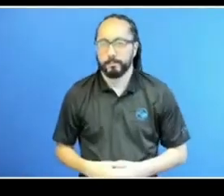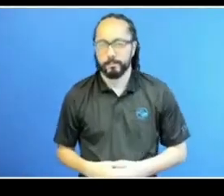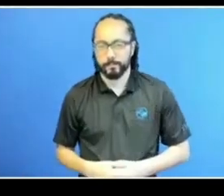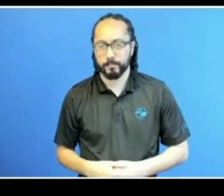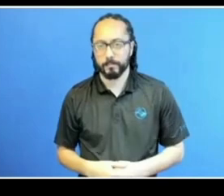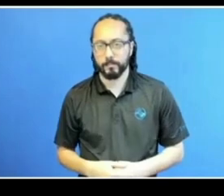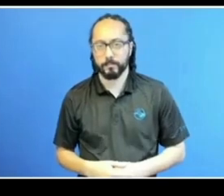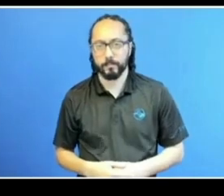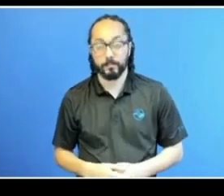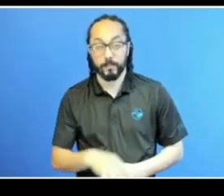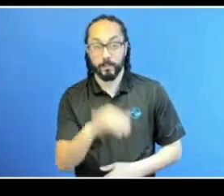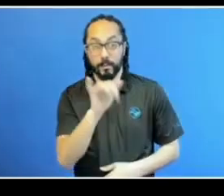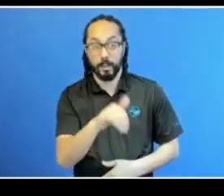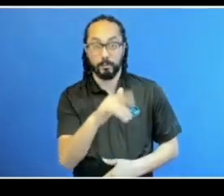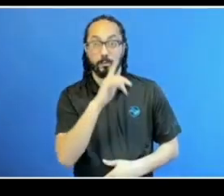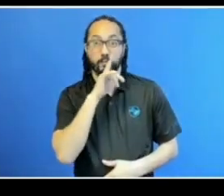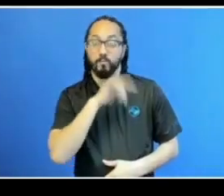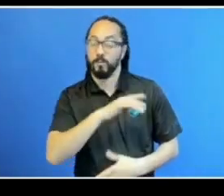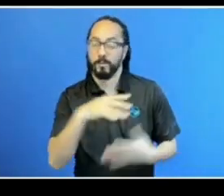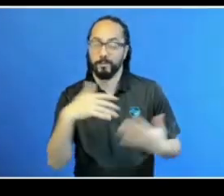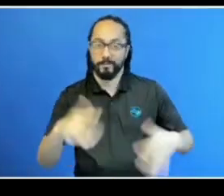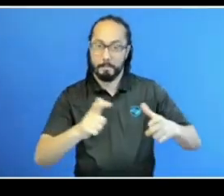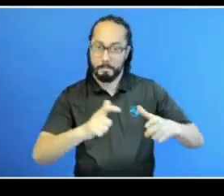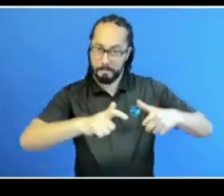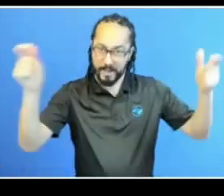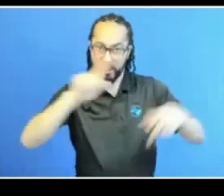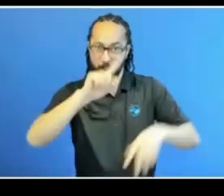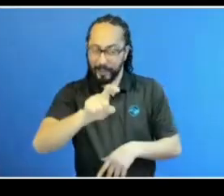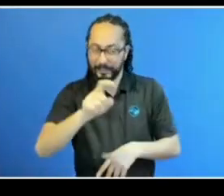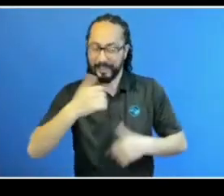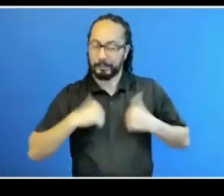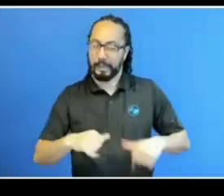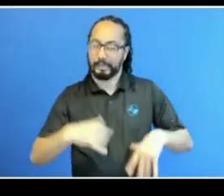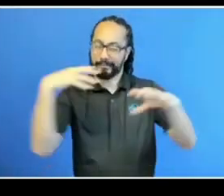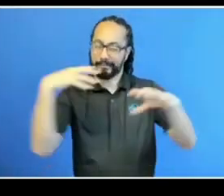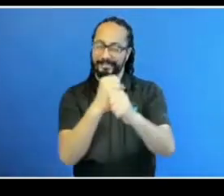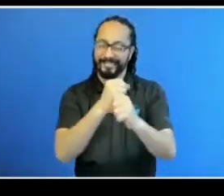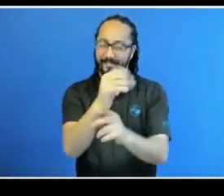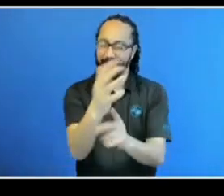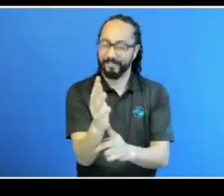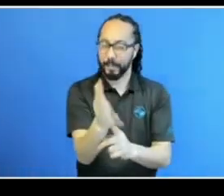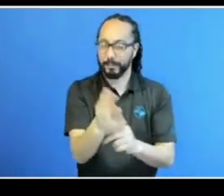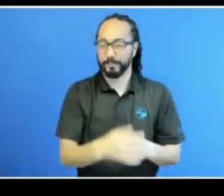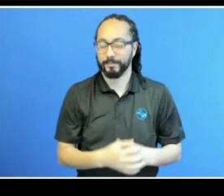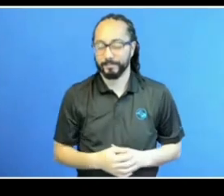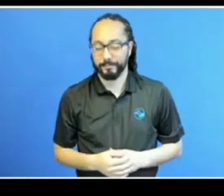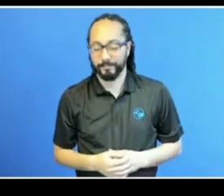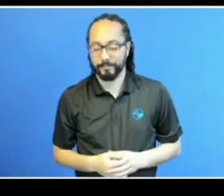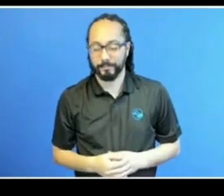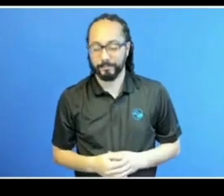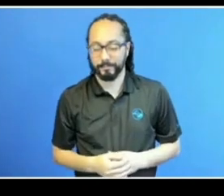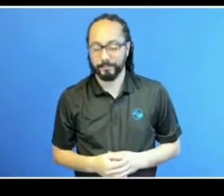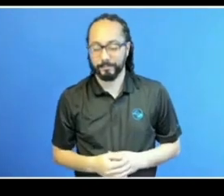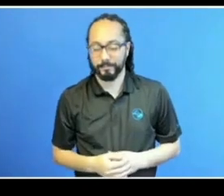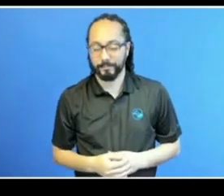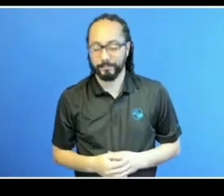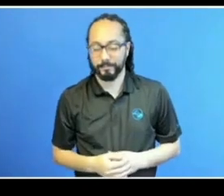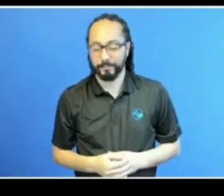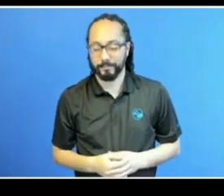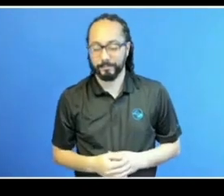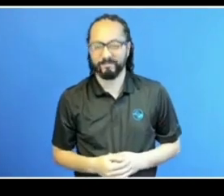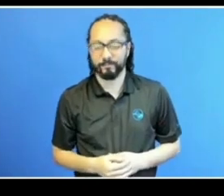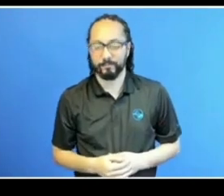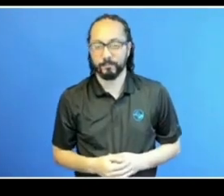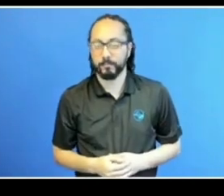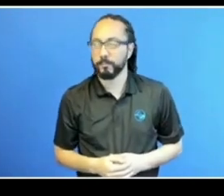That's a really big question, but I'm going to do my best to answer it in 5 minutes. So as I mentioned in my